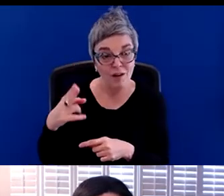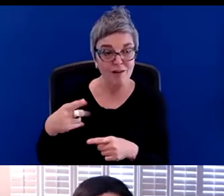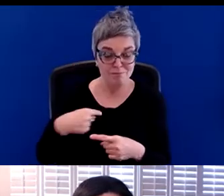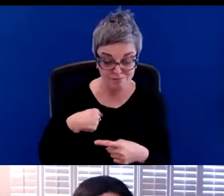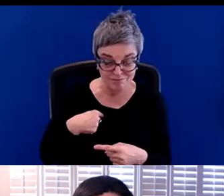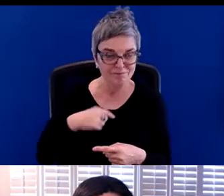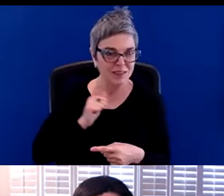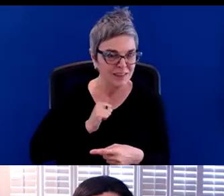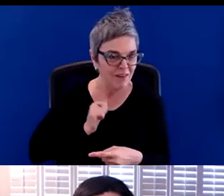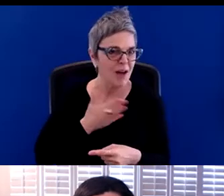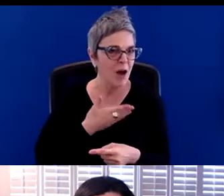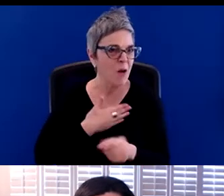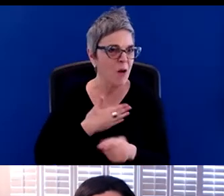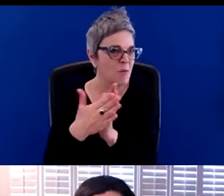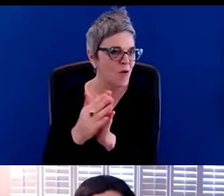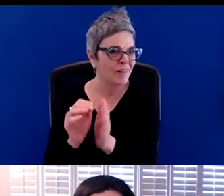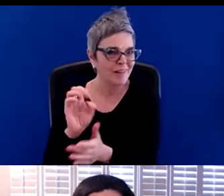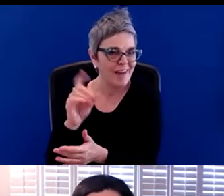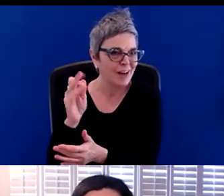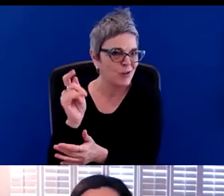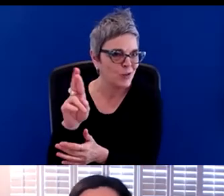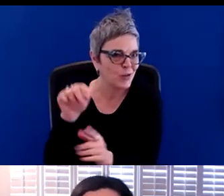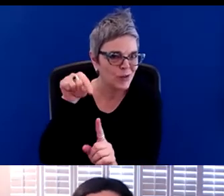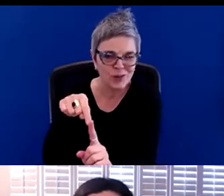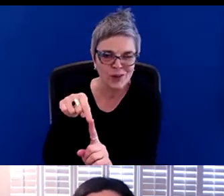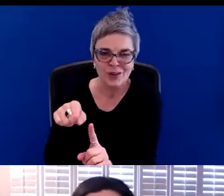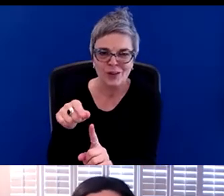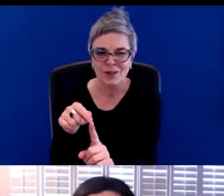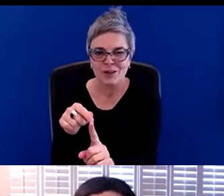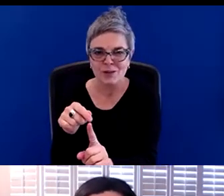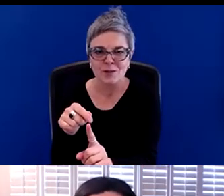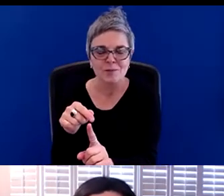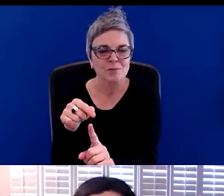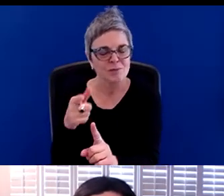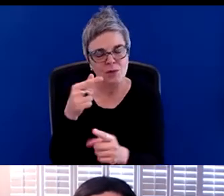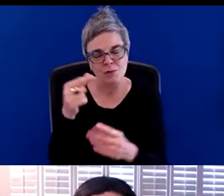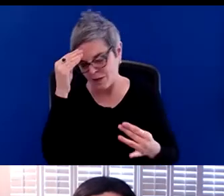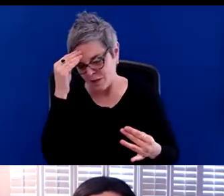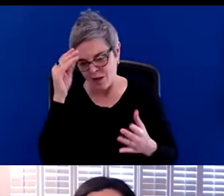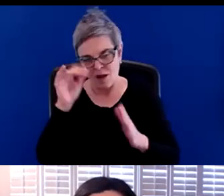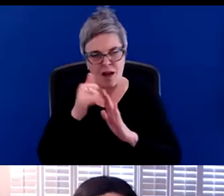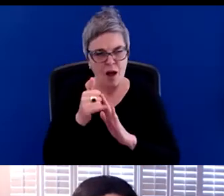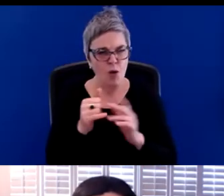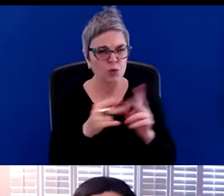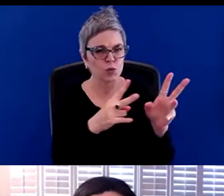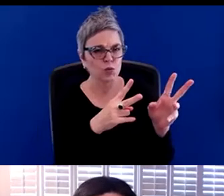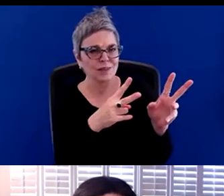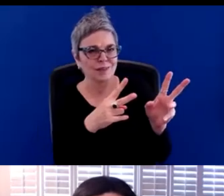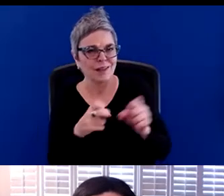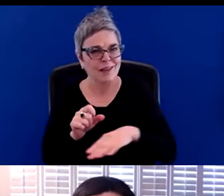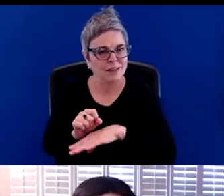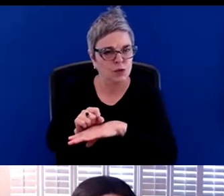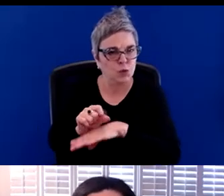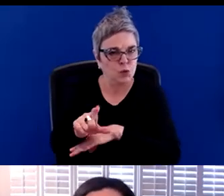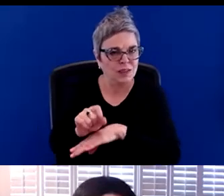the conversations we had, right? When we were talking about and thinking through how to cite the tweets, whether or not to include